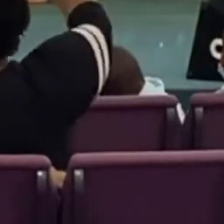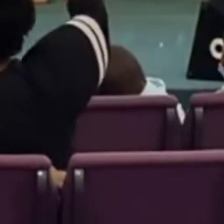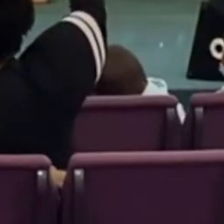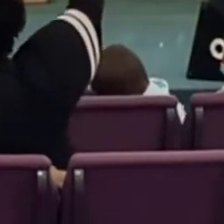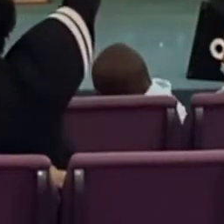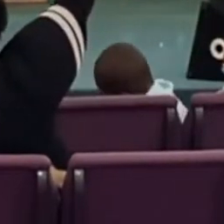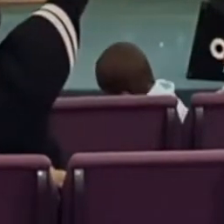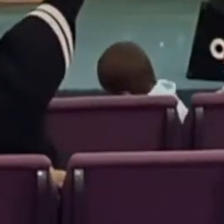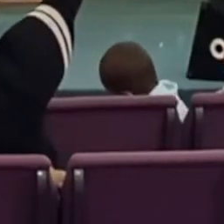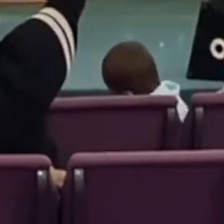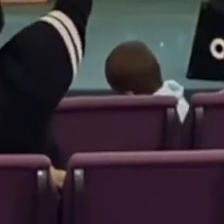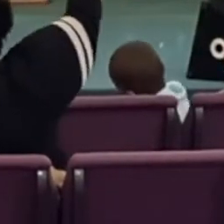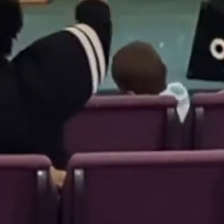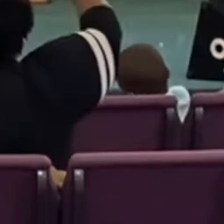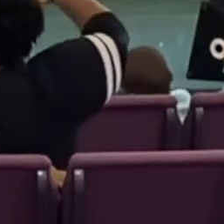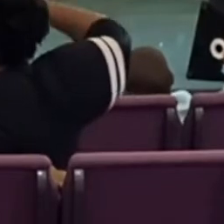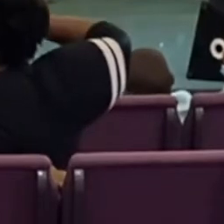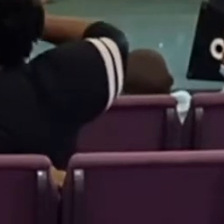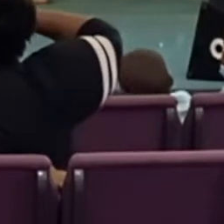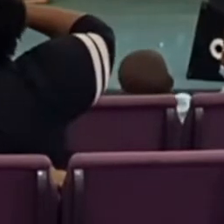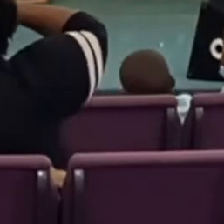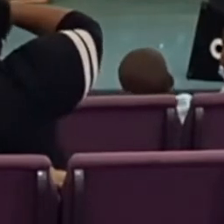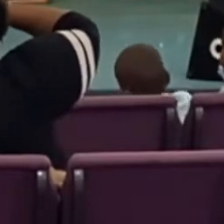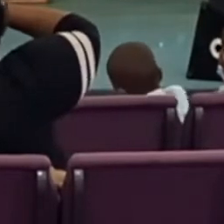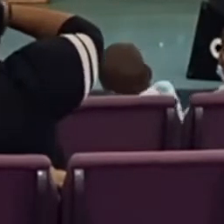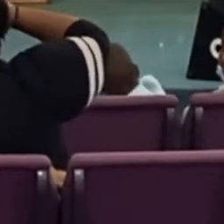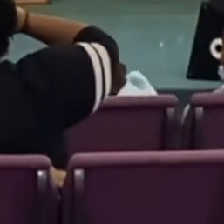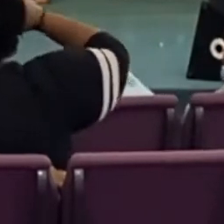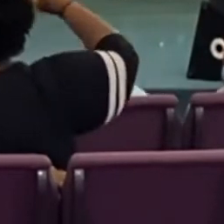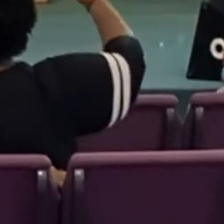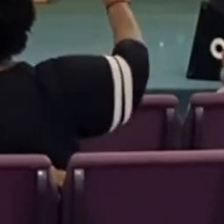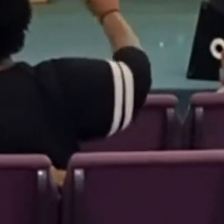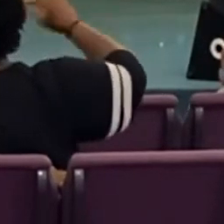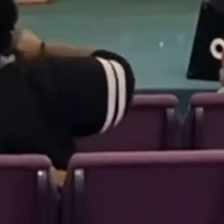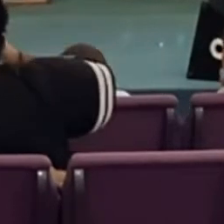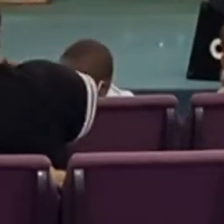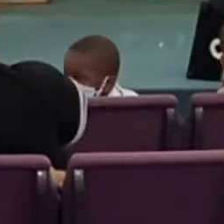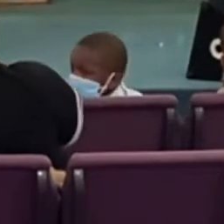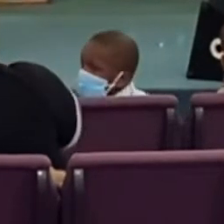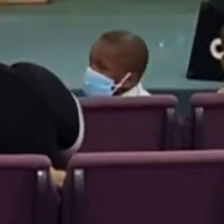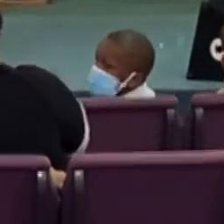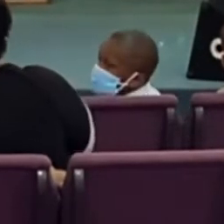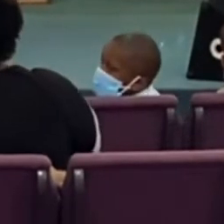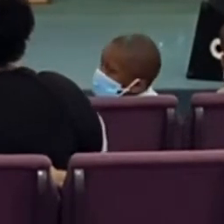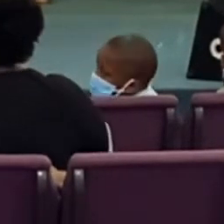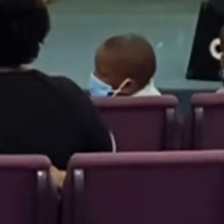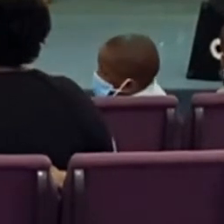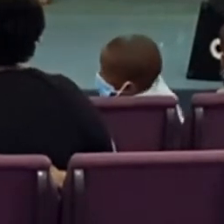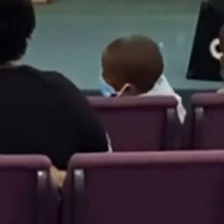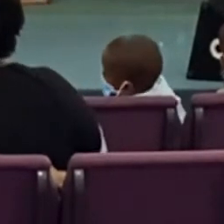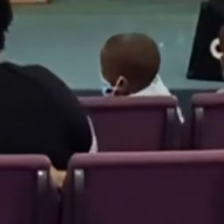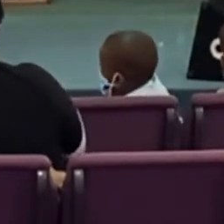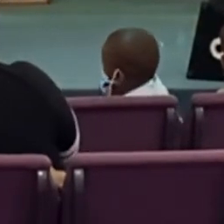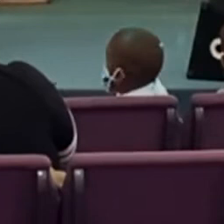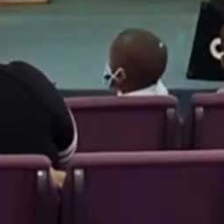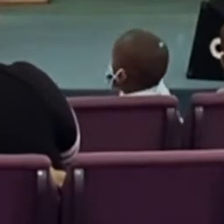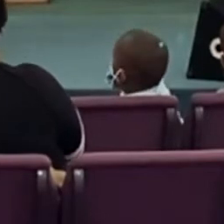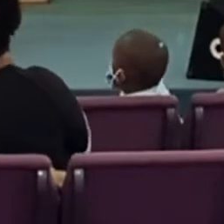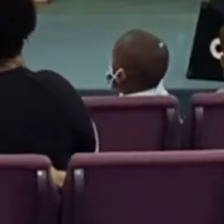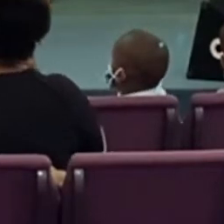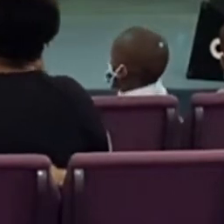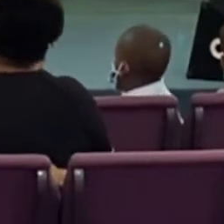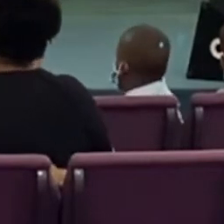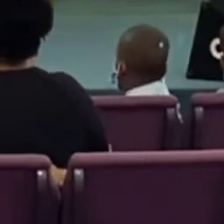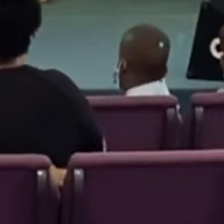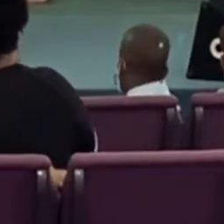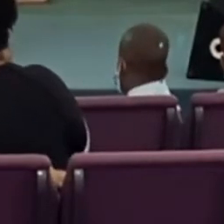you. So you can smile today. You can lift up your head to the Lord and know that he loves you and that he's here to pour